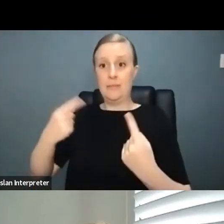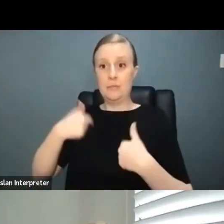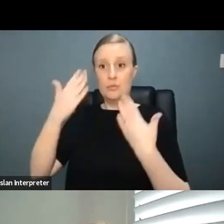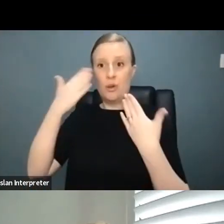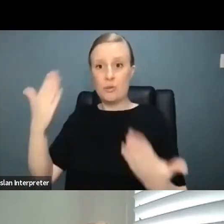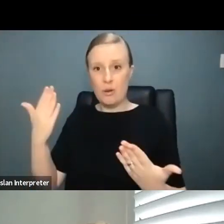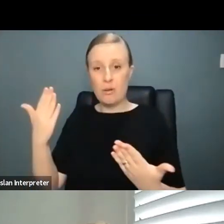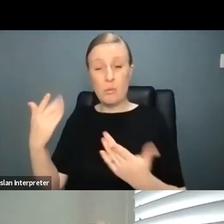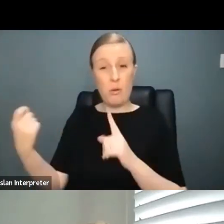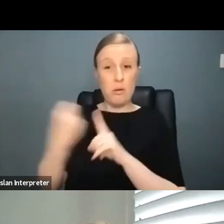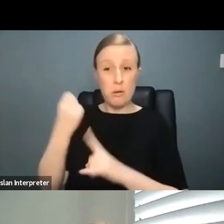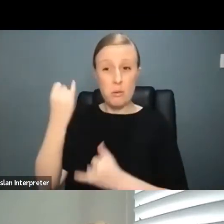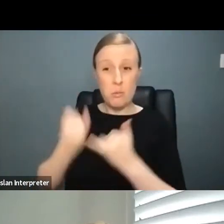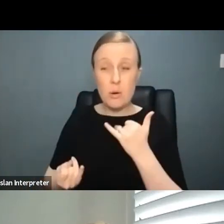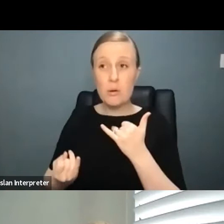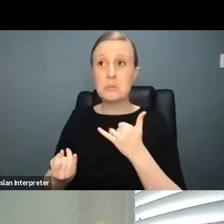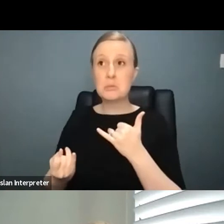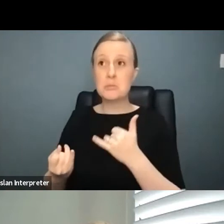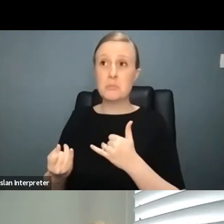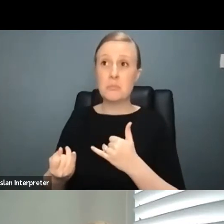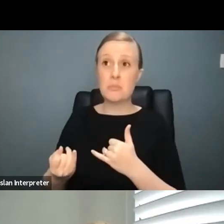ground generally has been a lot